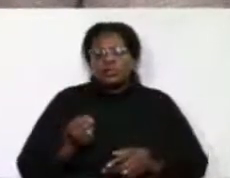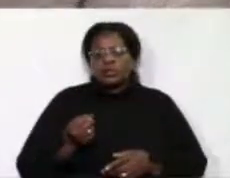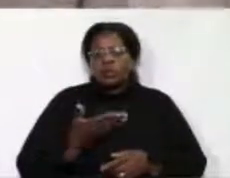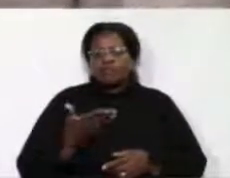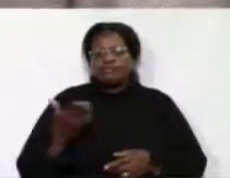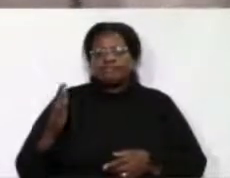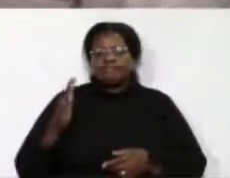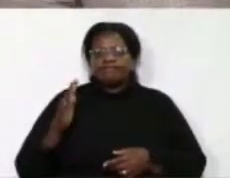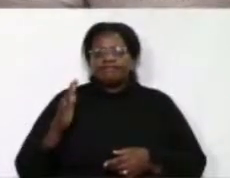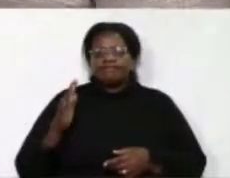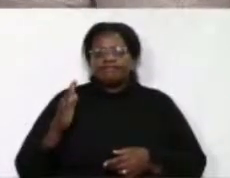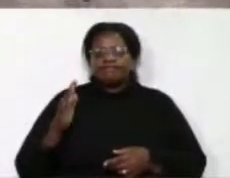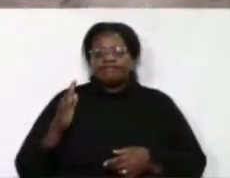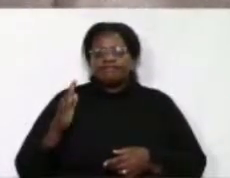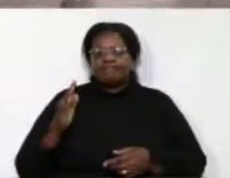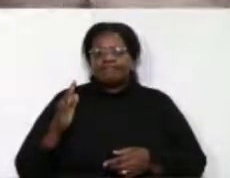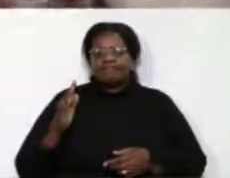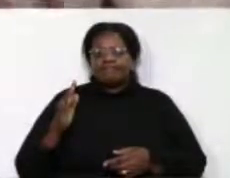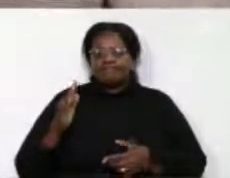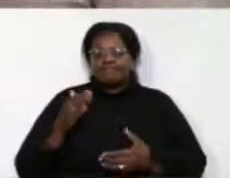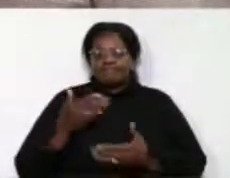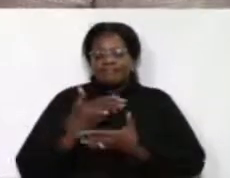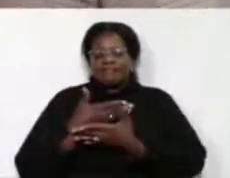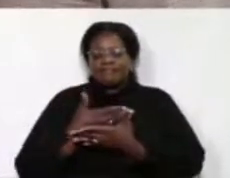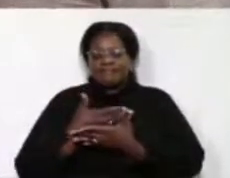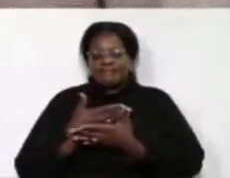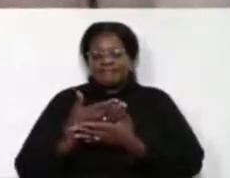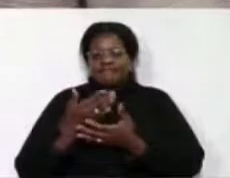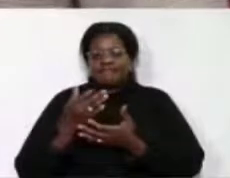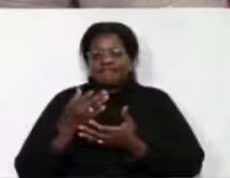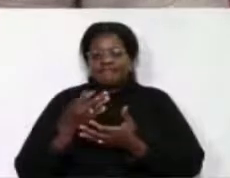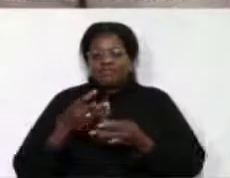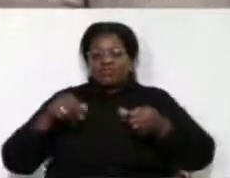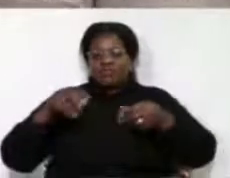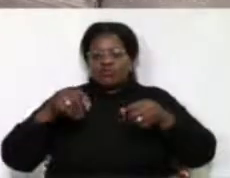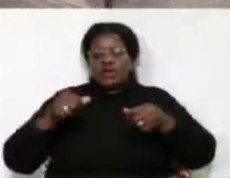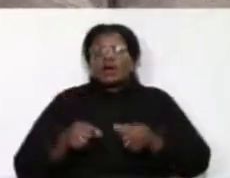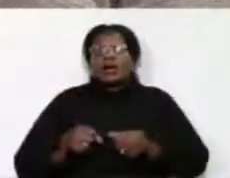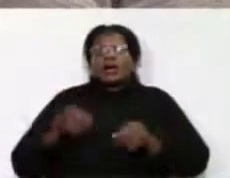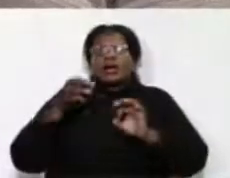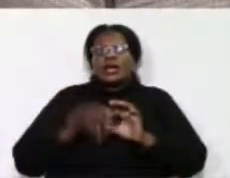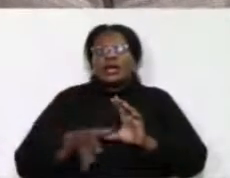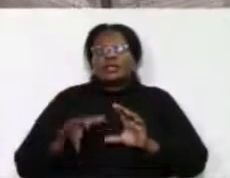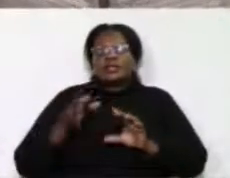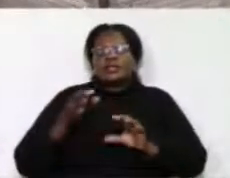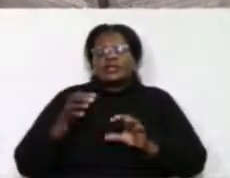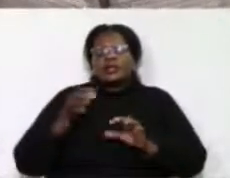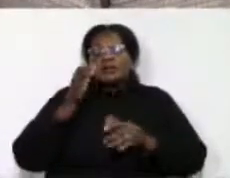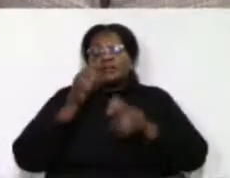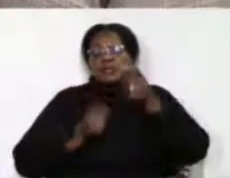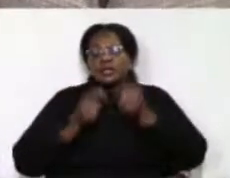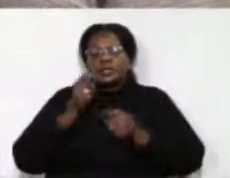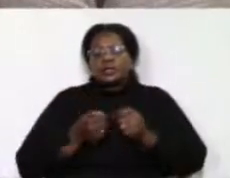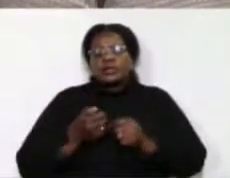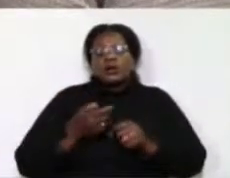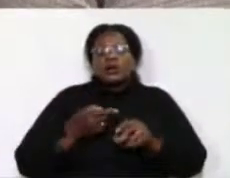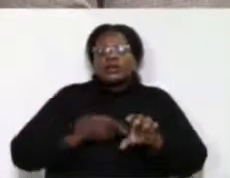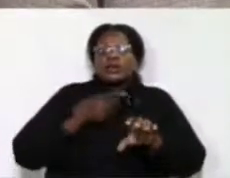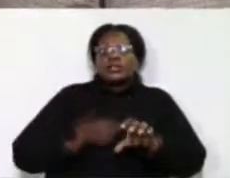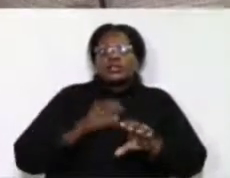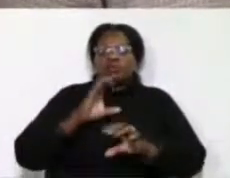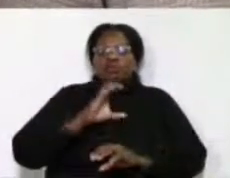got icing sugar, you've got a lot of eggs and milk and whatever. So every month or so you might do an inventory.